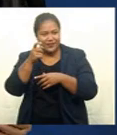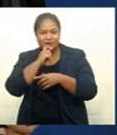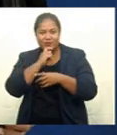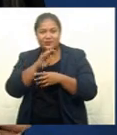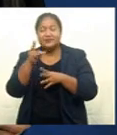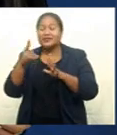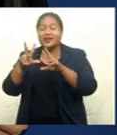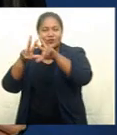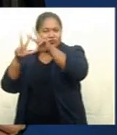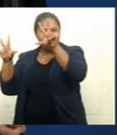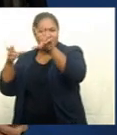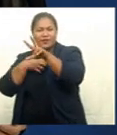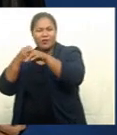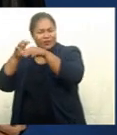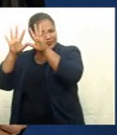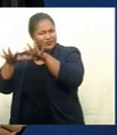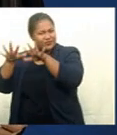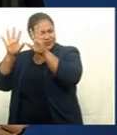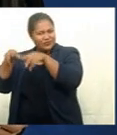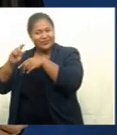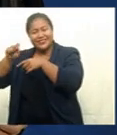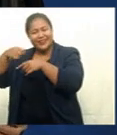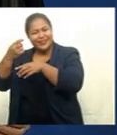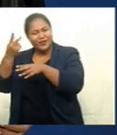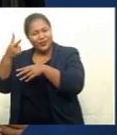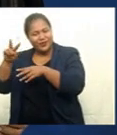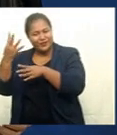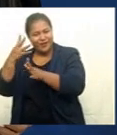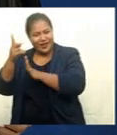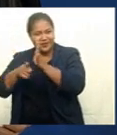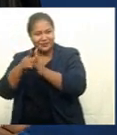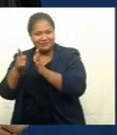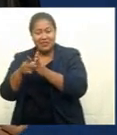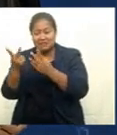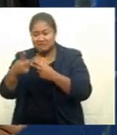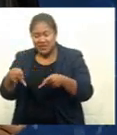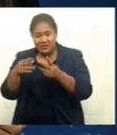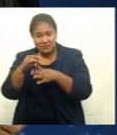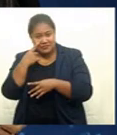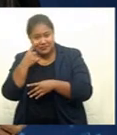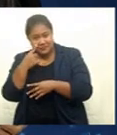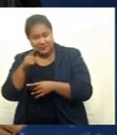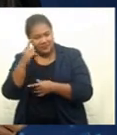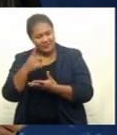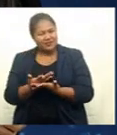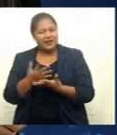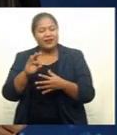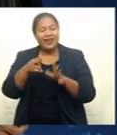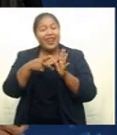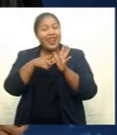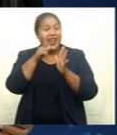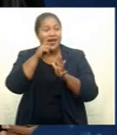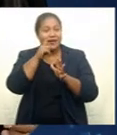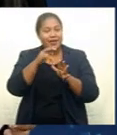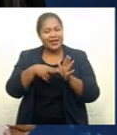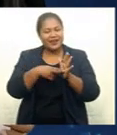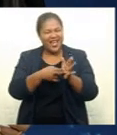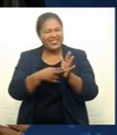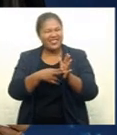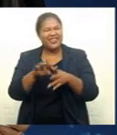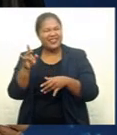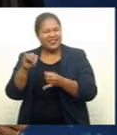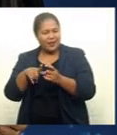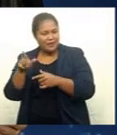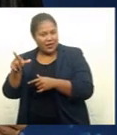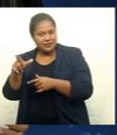north, more showers are forecast for the next 24 hours. Places we will be checking out is Lami, Nandi and Senganga. Senganga was